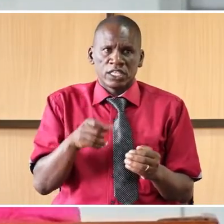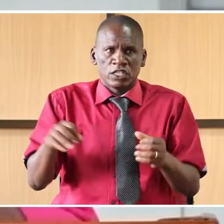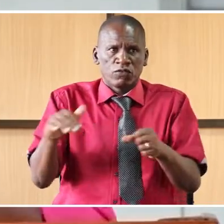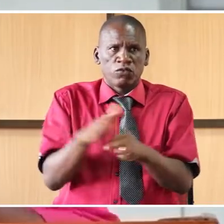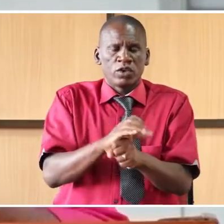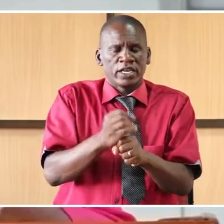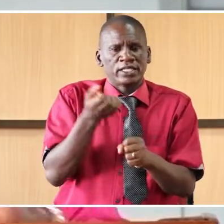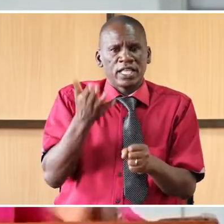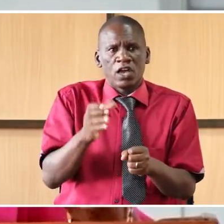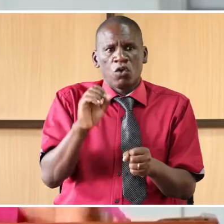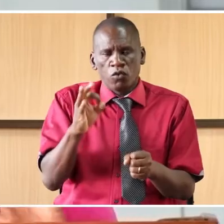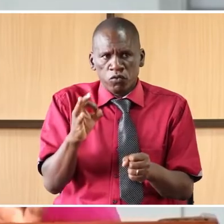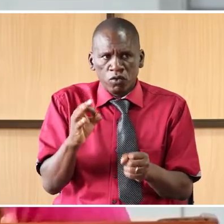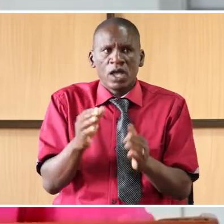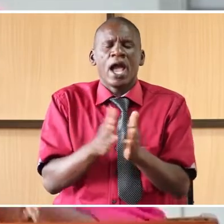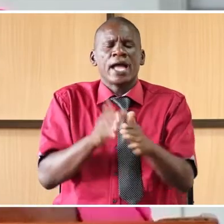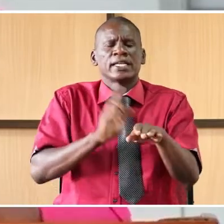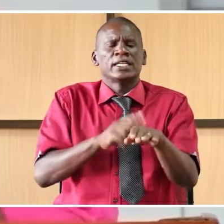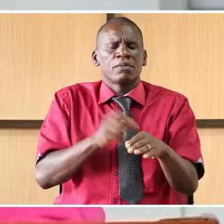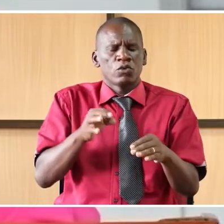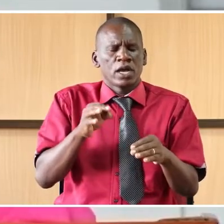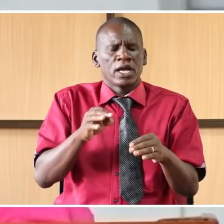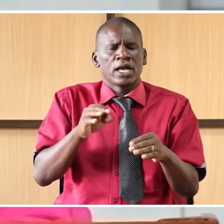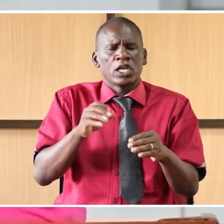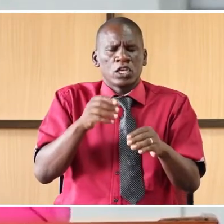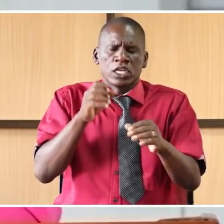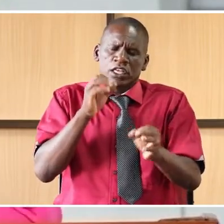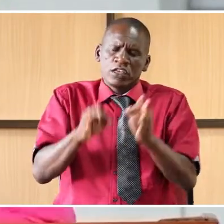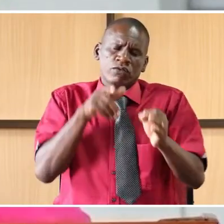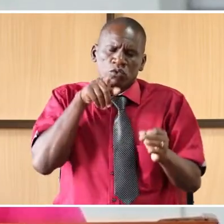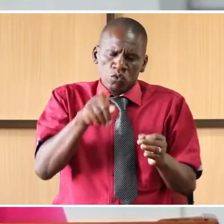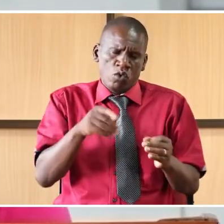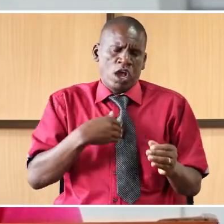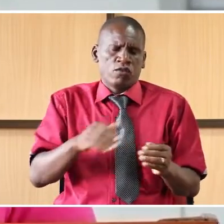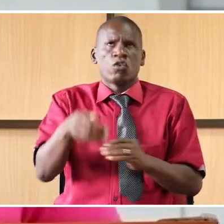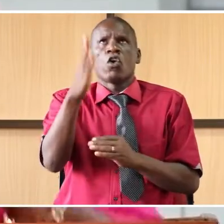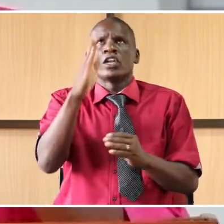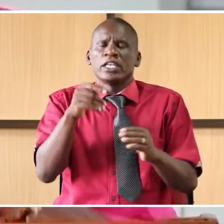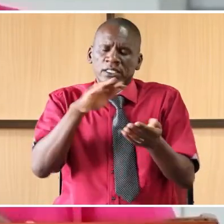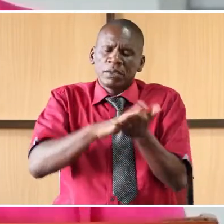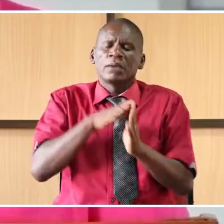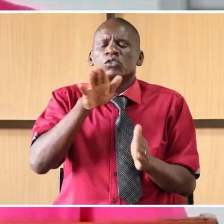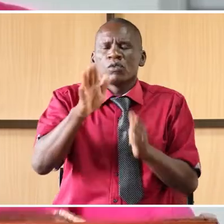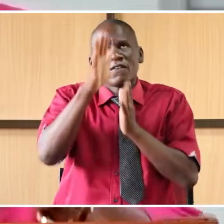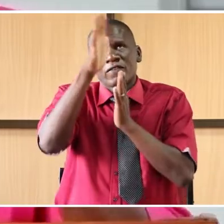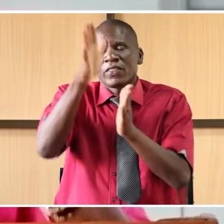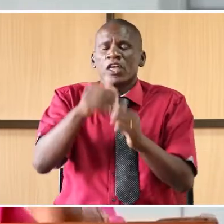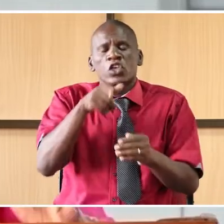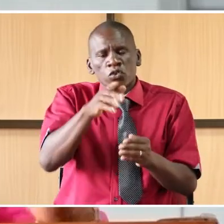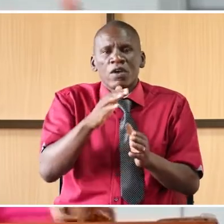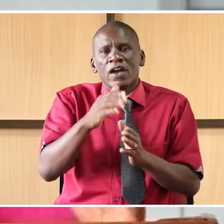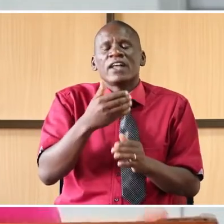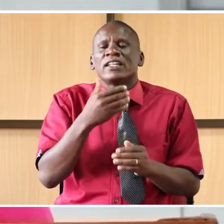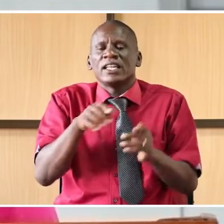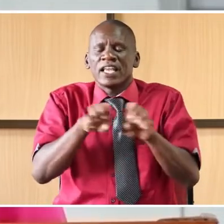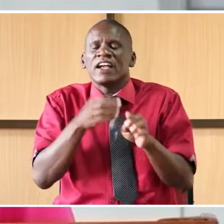the fullness thereof. And when you are His, He is your Father. And a father will provide